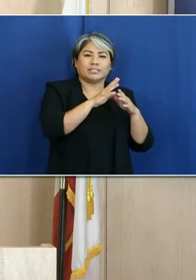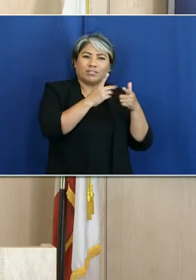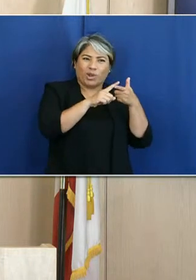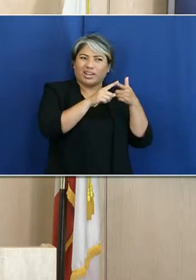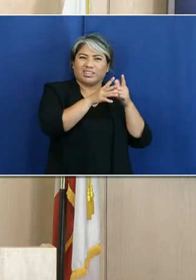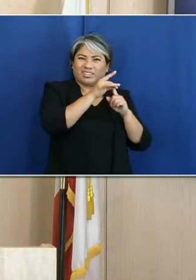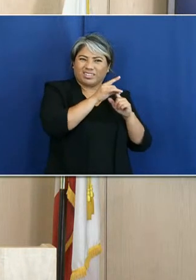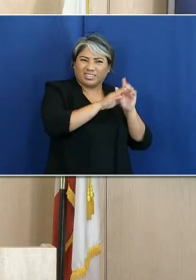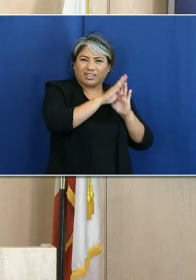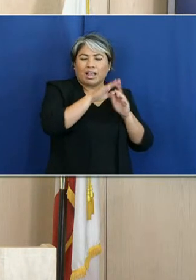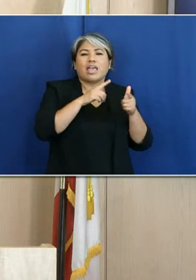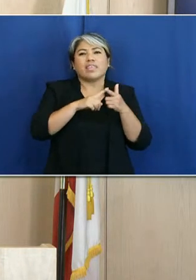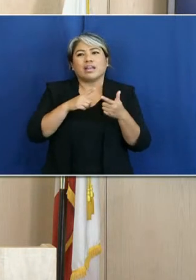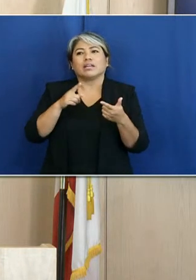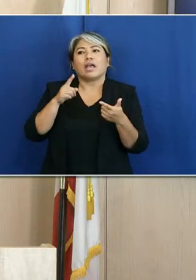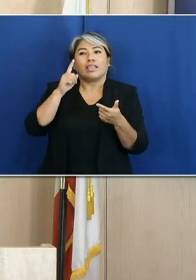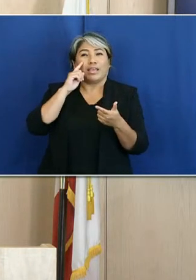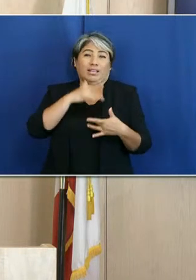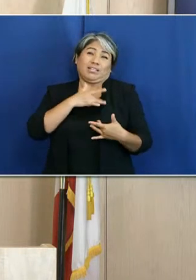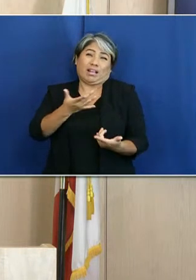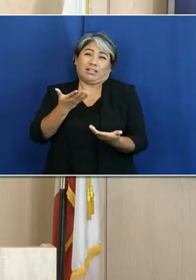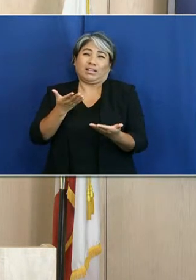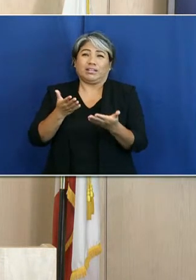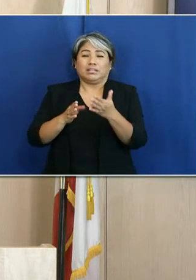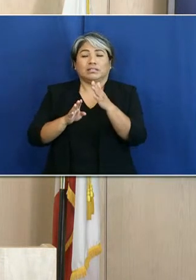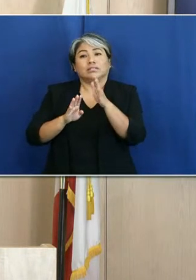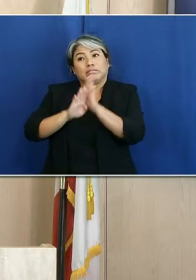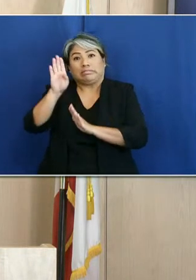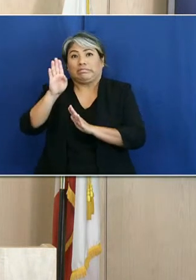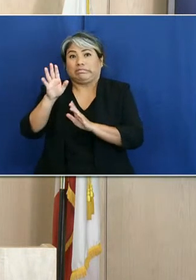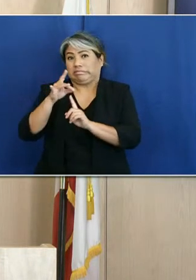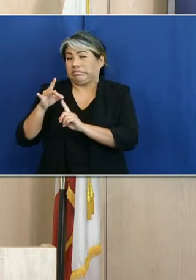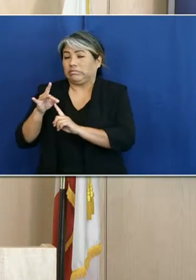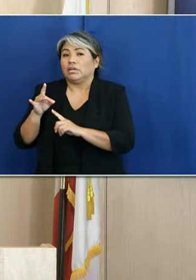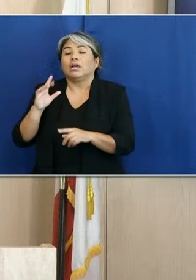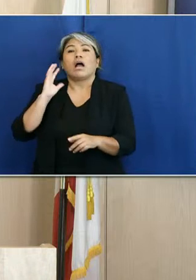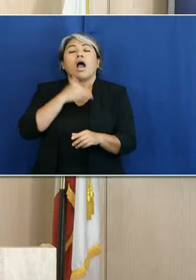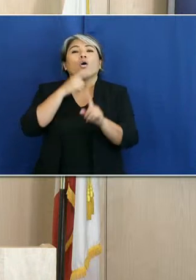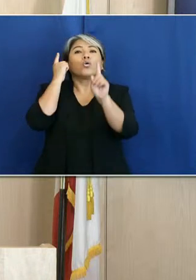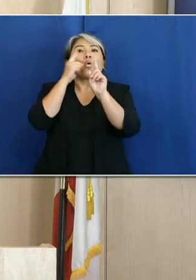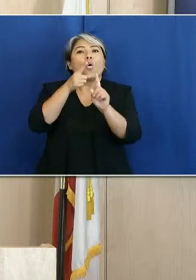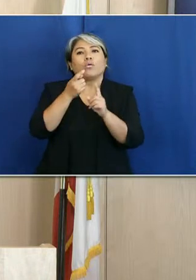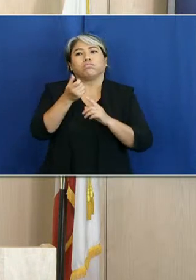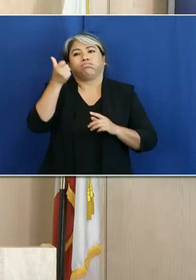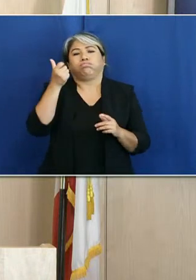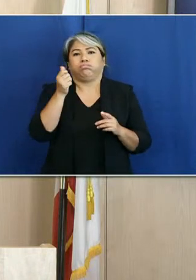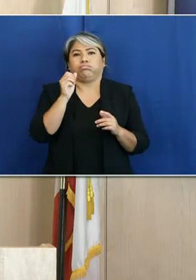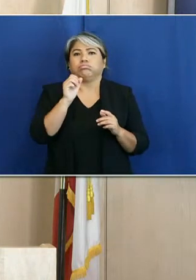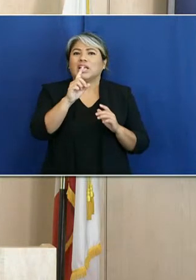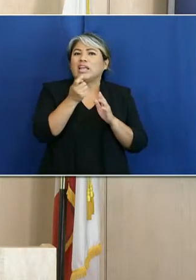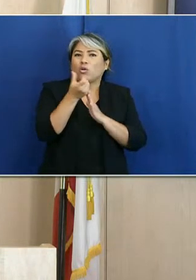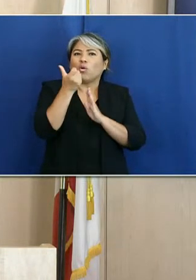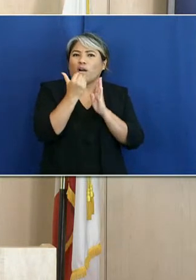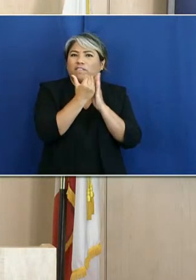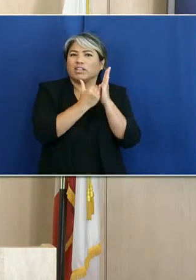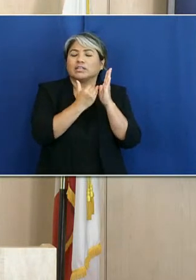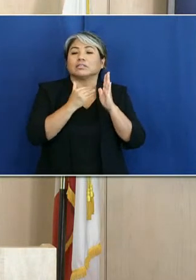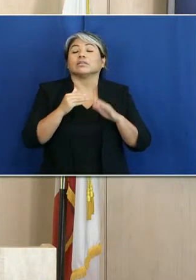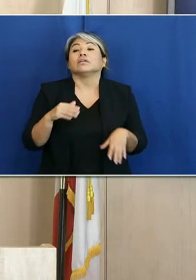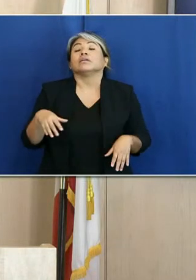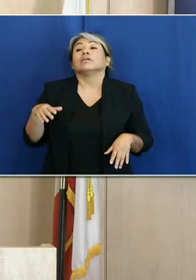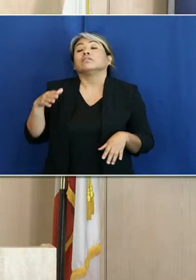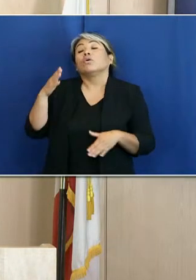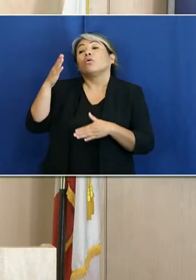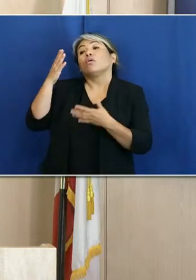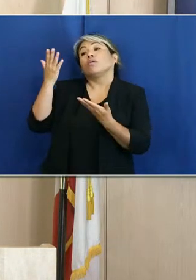likely that the number of cases could potentially go back up. And so the goal is to get off the monitoring list. Now, are there some of those entities that our public health